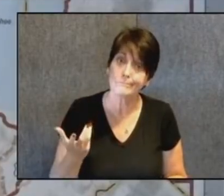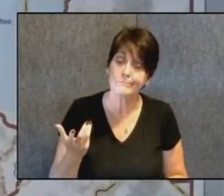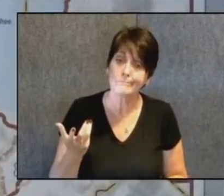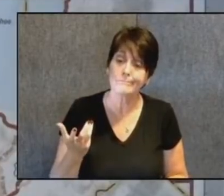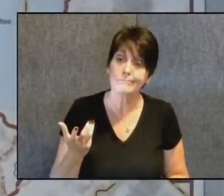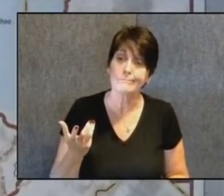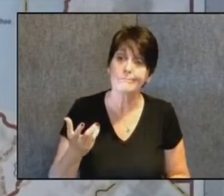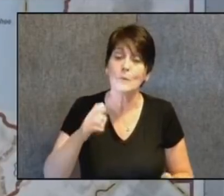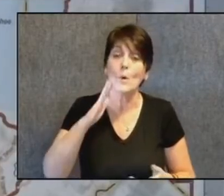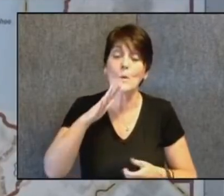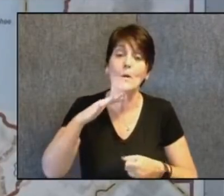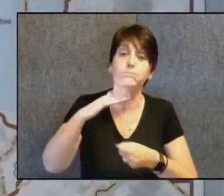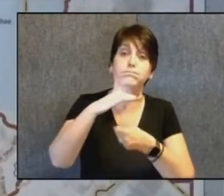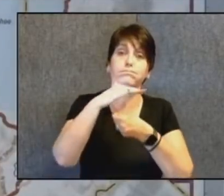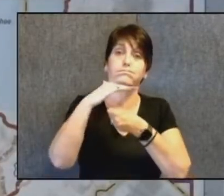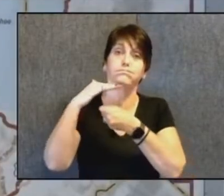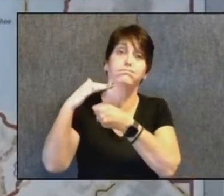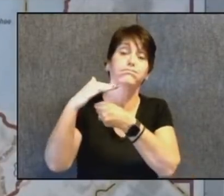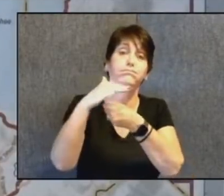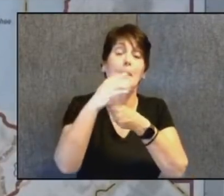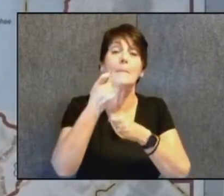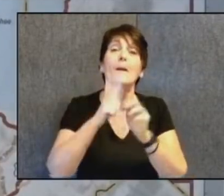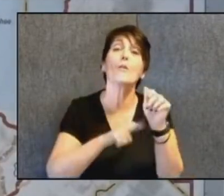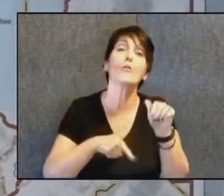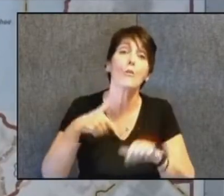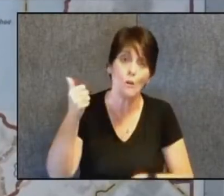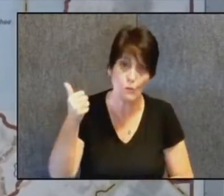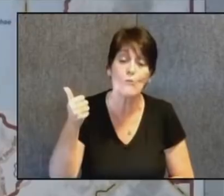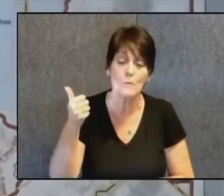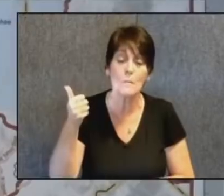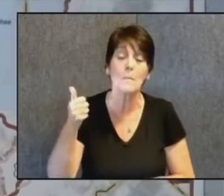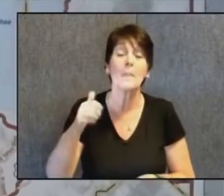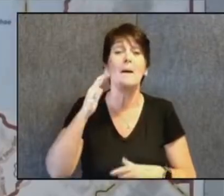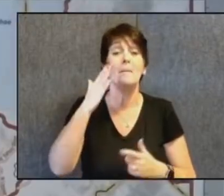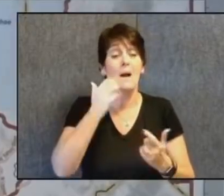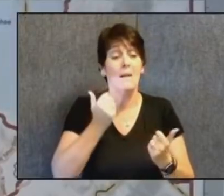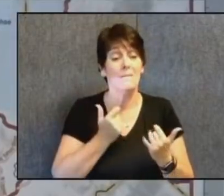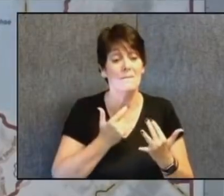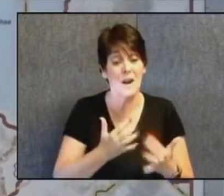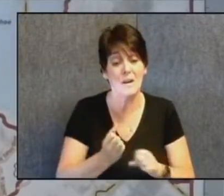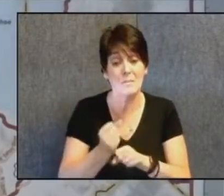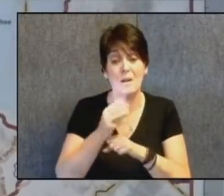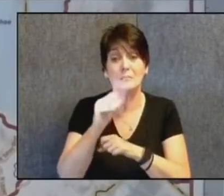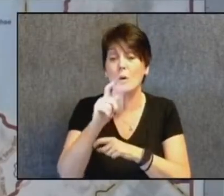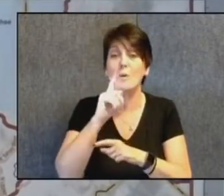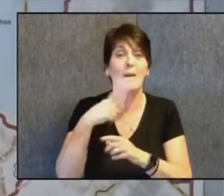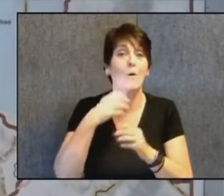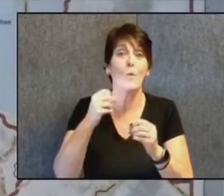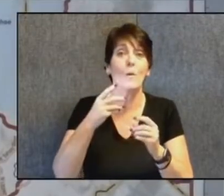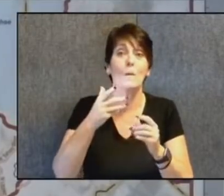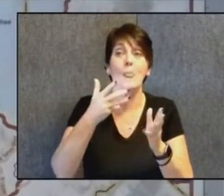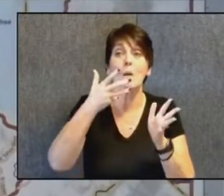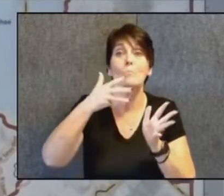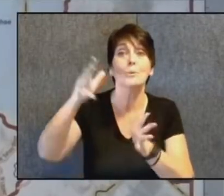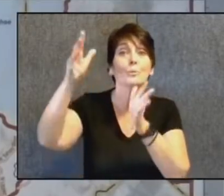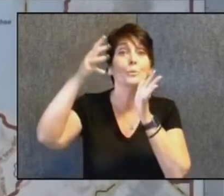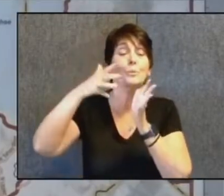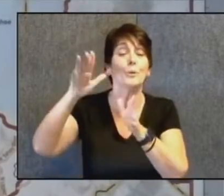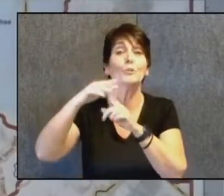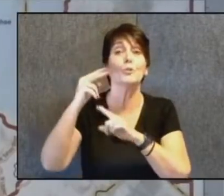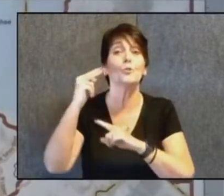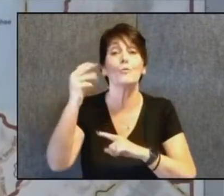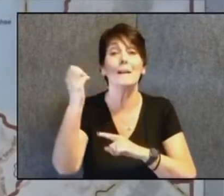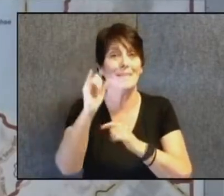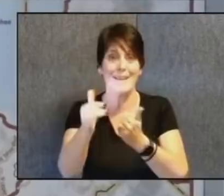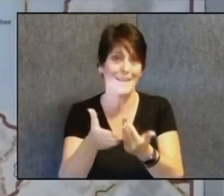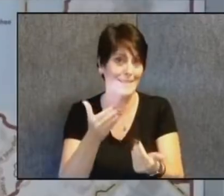to basically hang around the fire area longer. The smoke the fire produces is not going to be pushed off to the northeast nearly